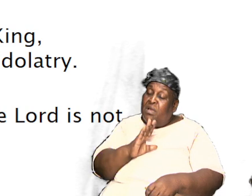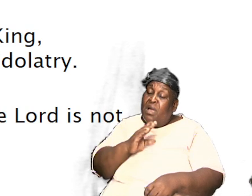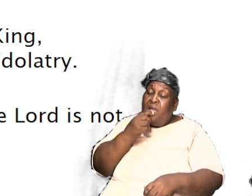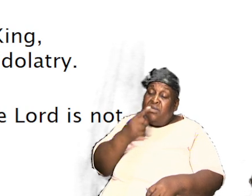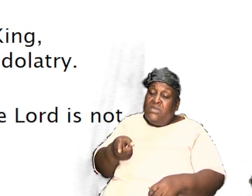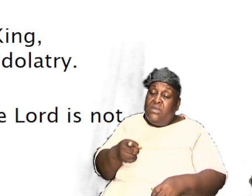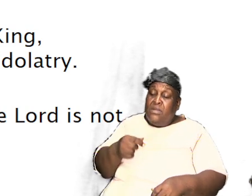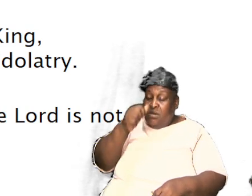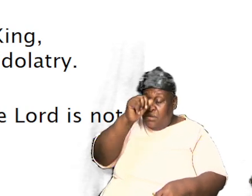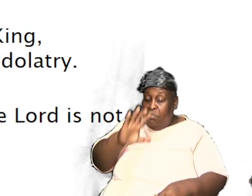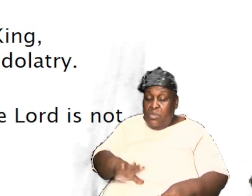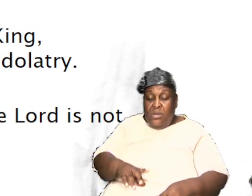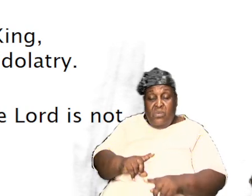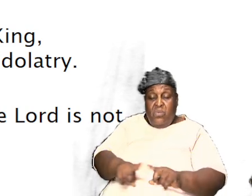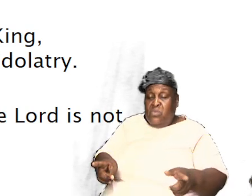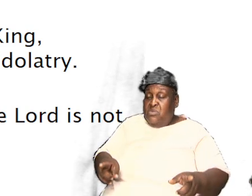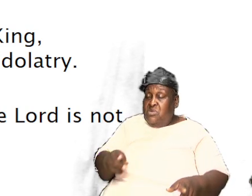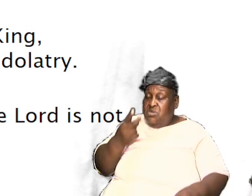not see."